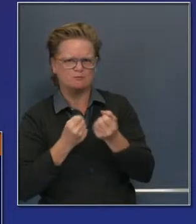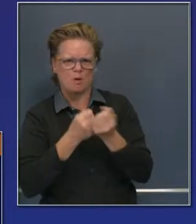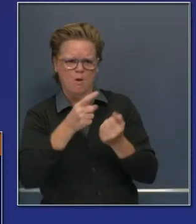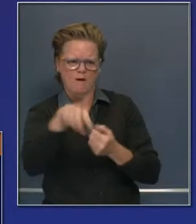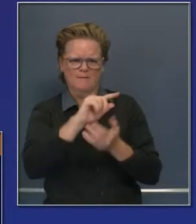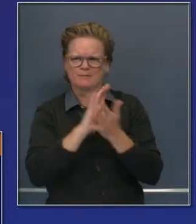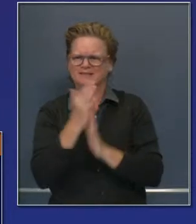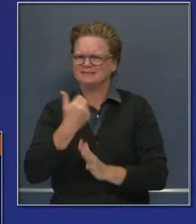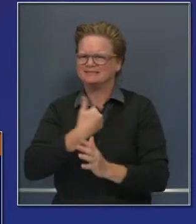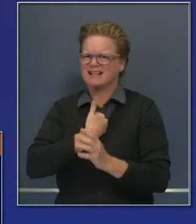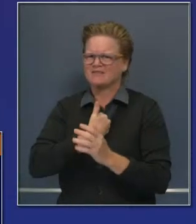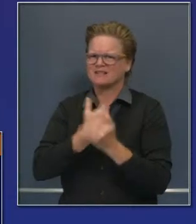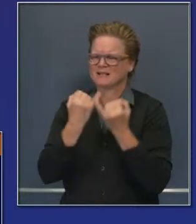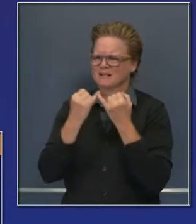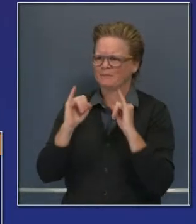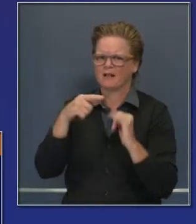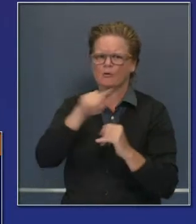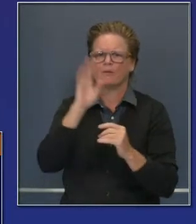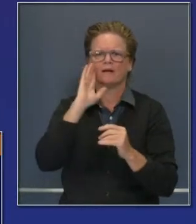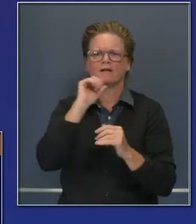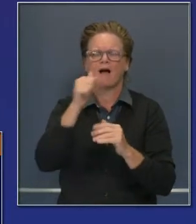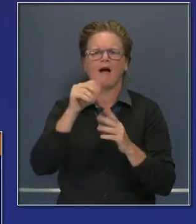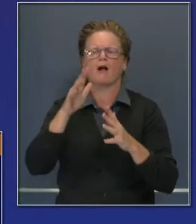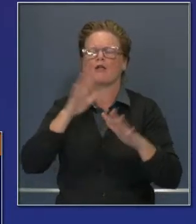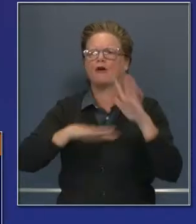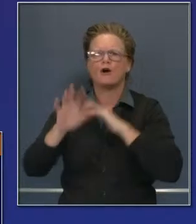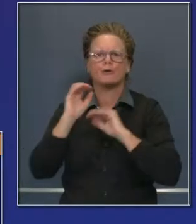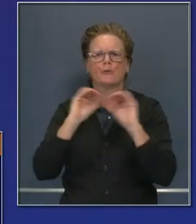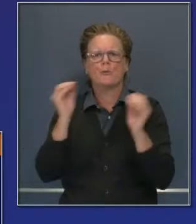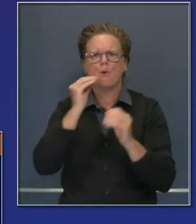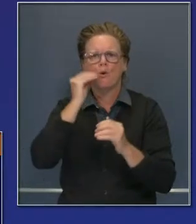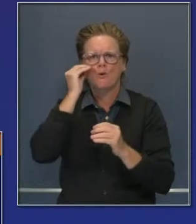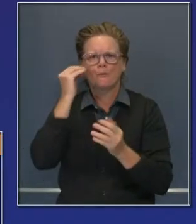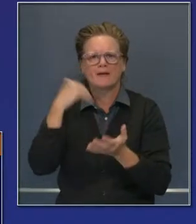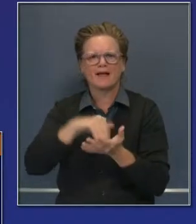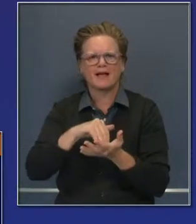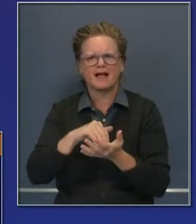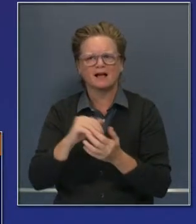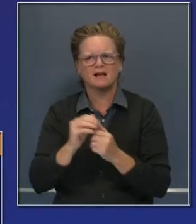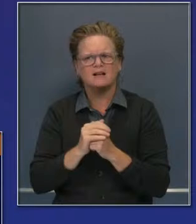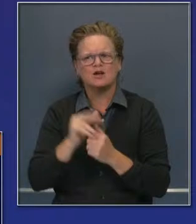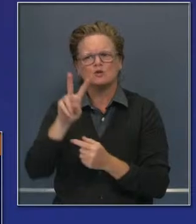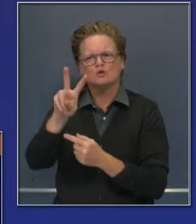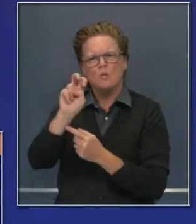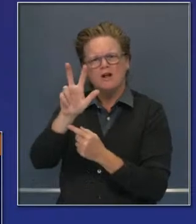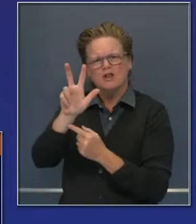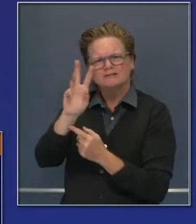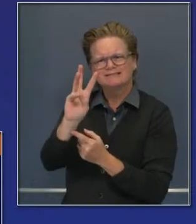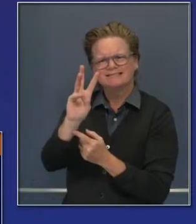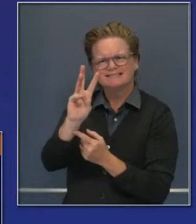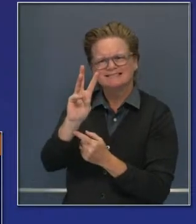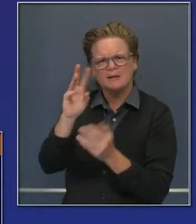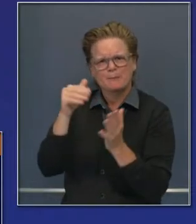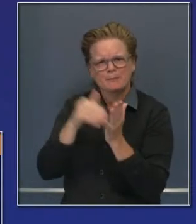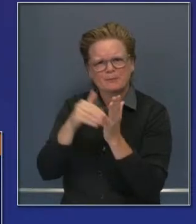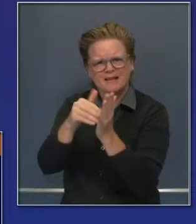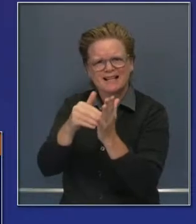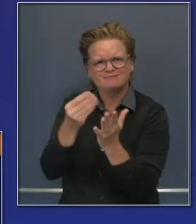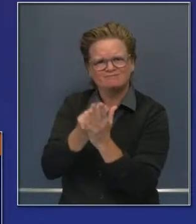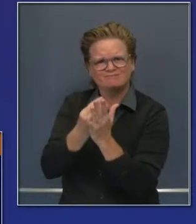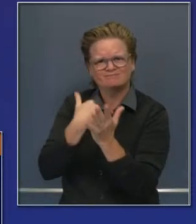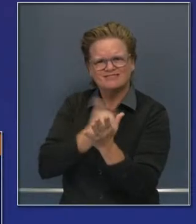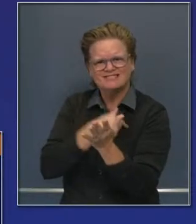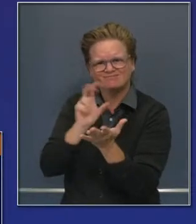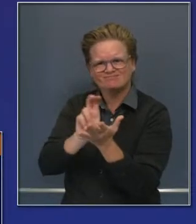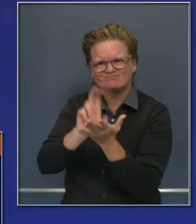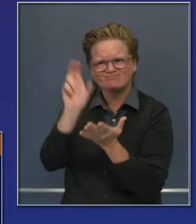some 1,810 units, 20 projects in 12 jurisdictions, including one Native American tribe